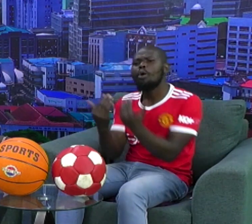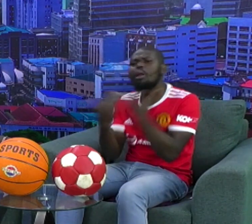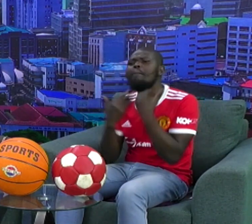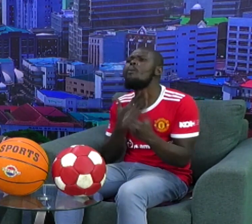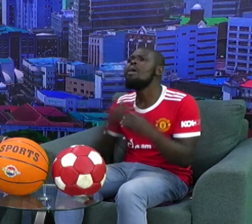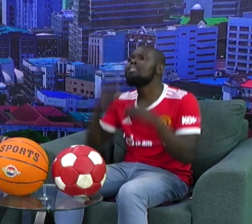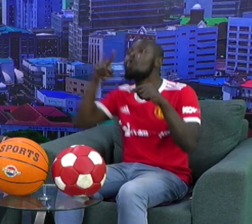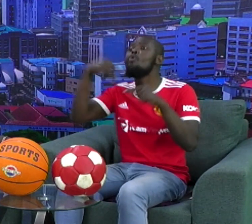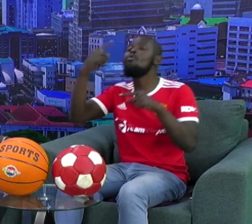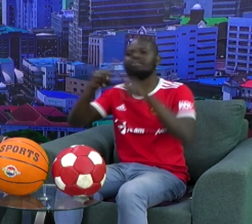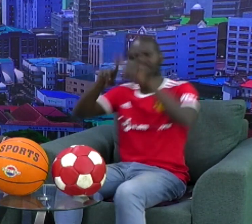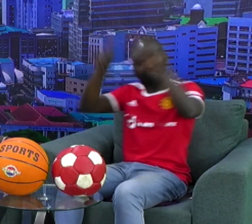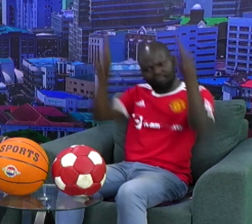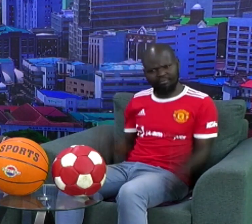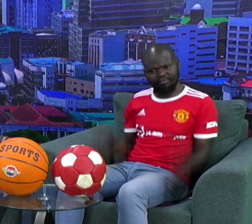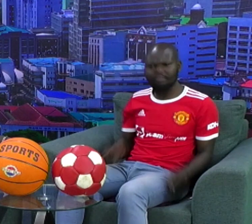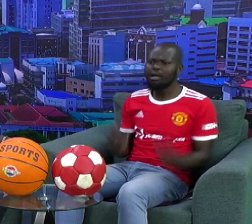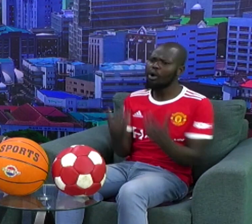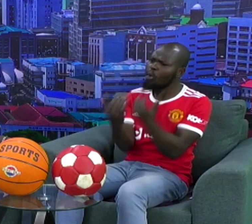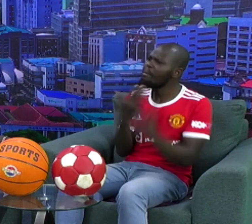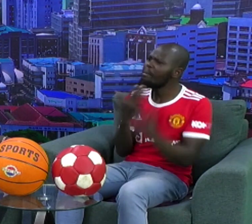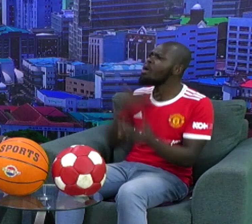defense and the goalkeeper.